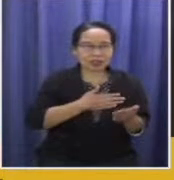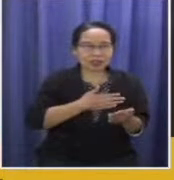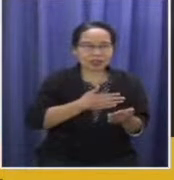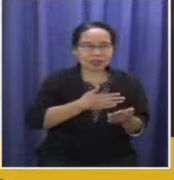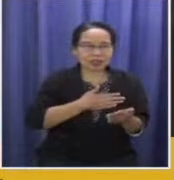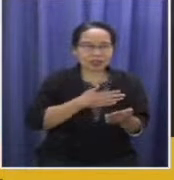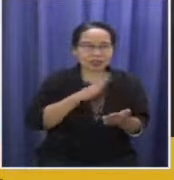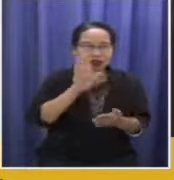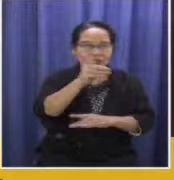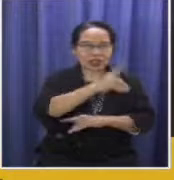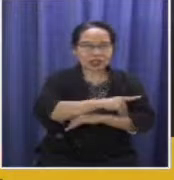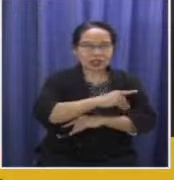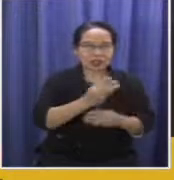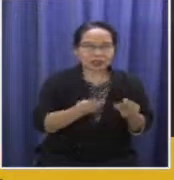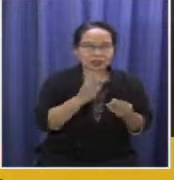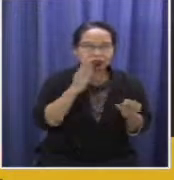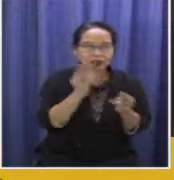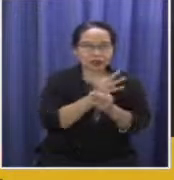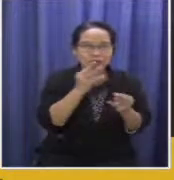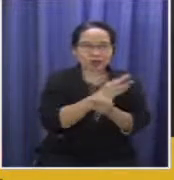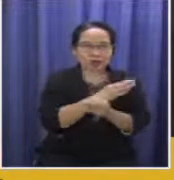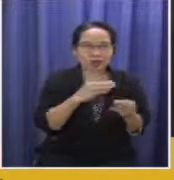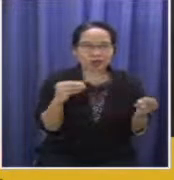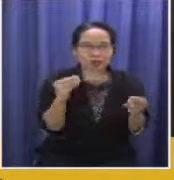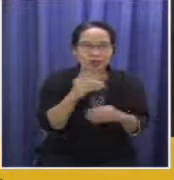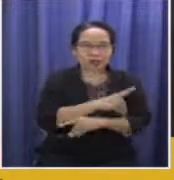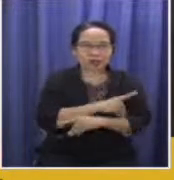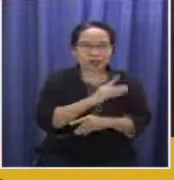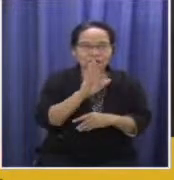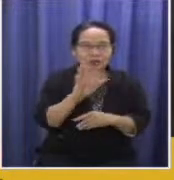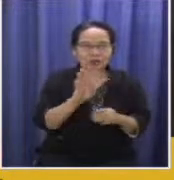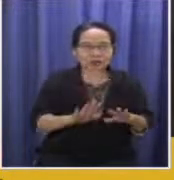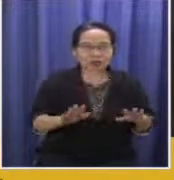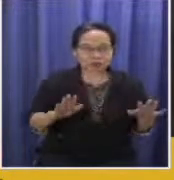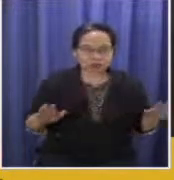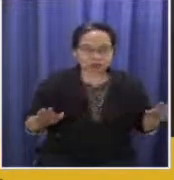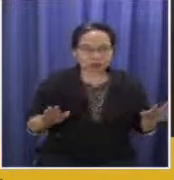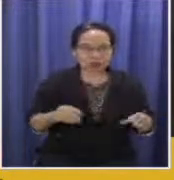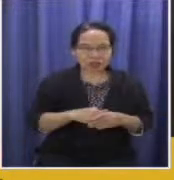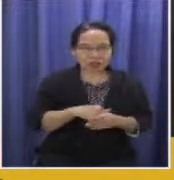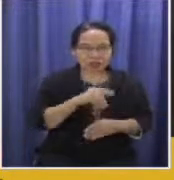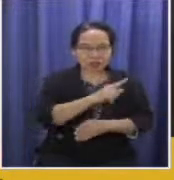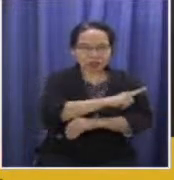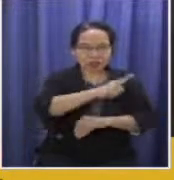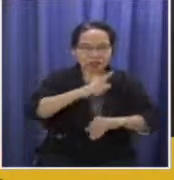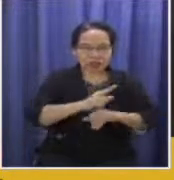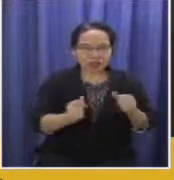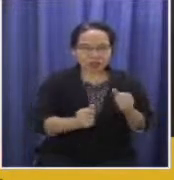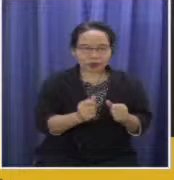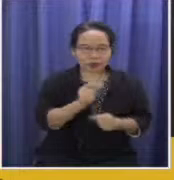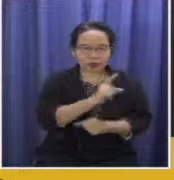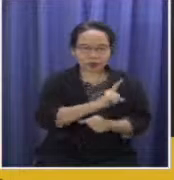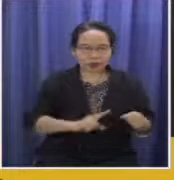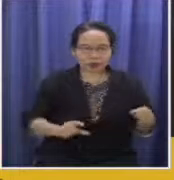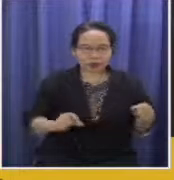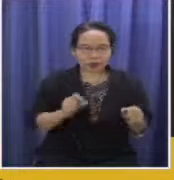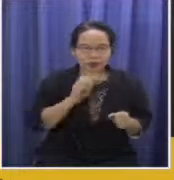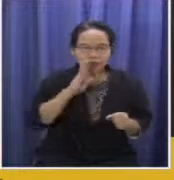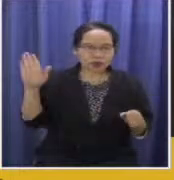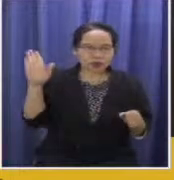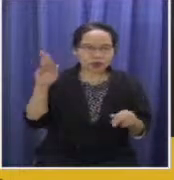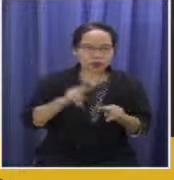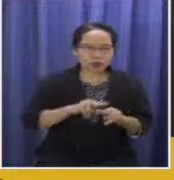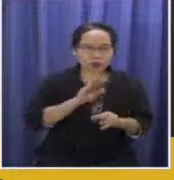your days may be multiplied, and the days of your children, in the land which the Lord